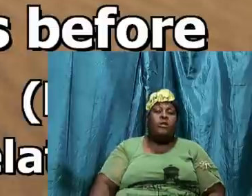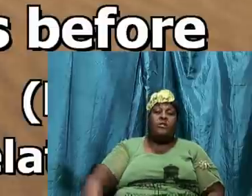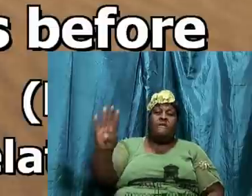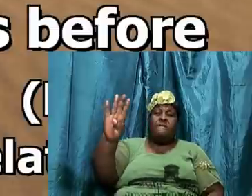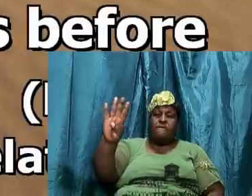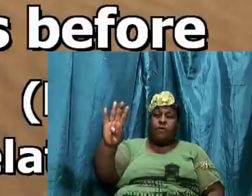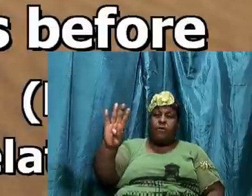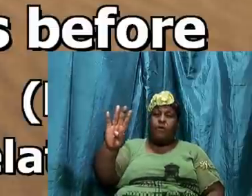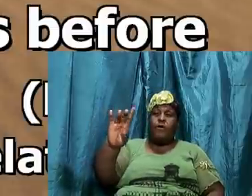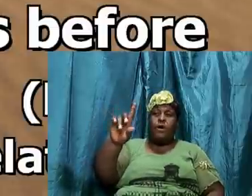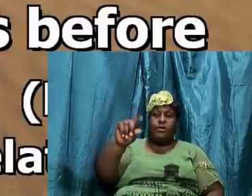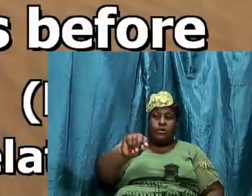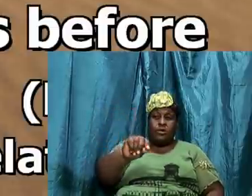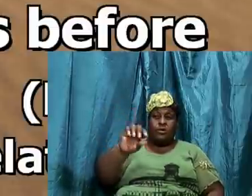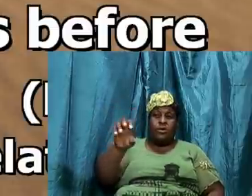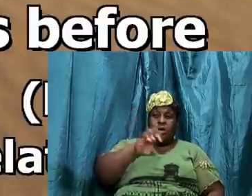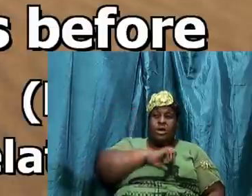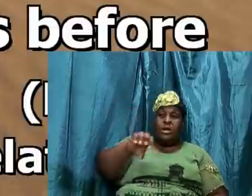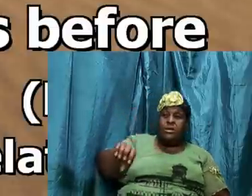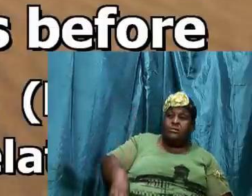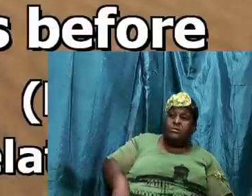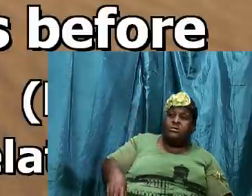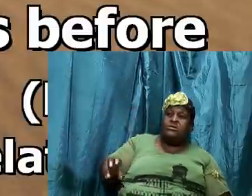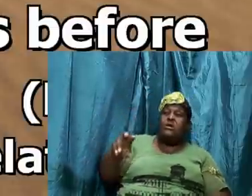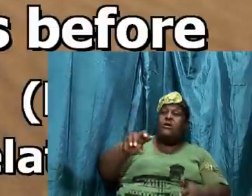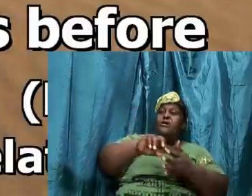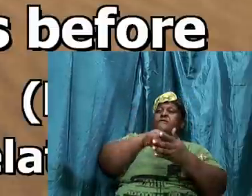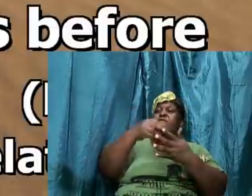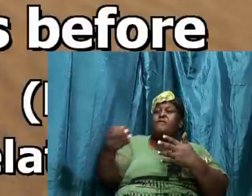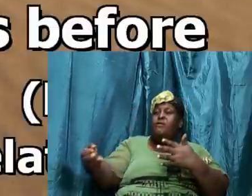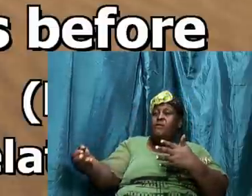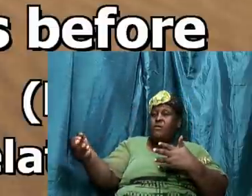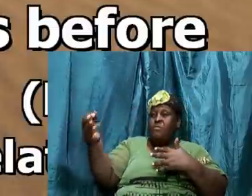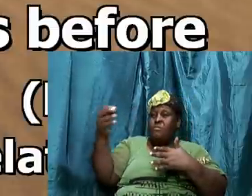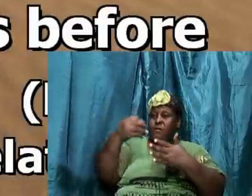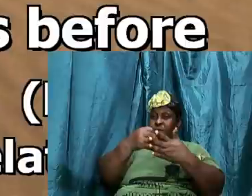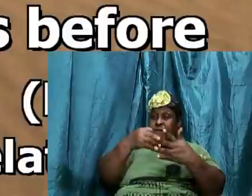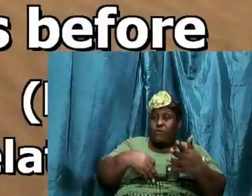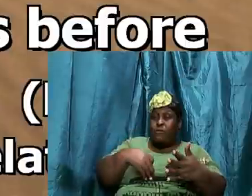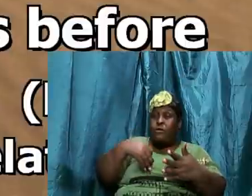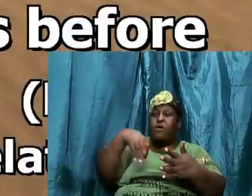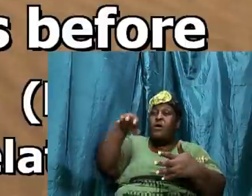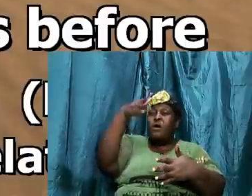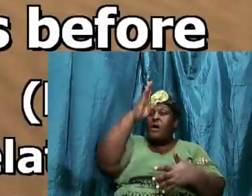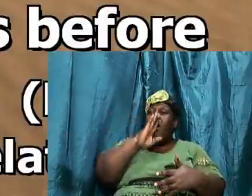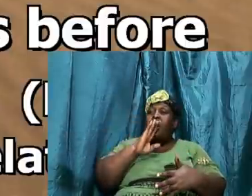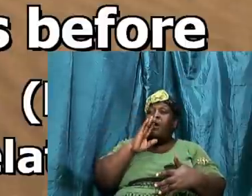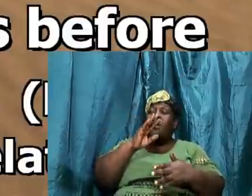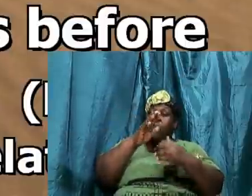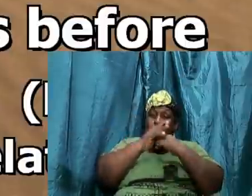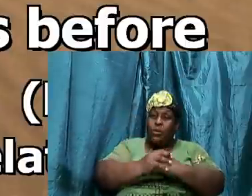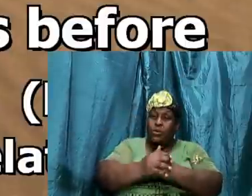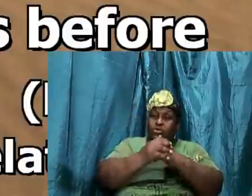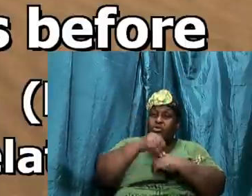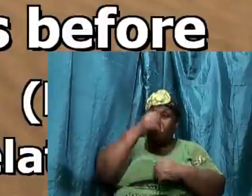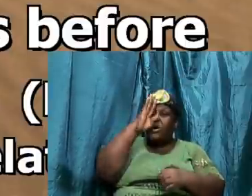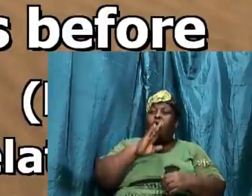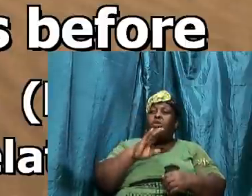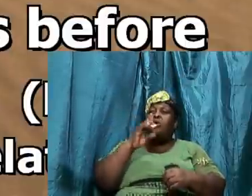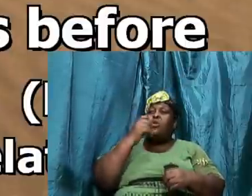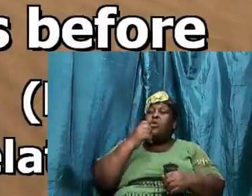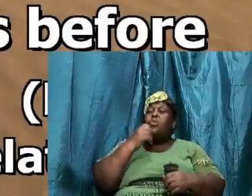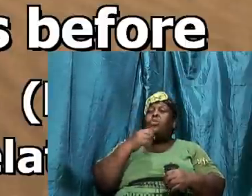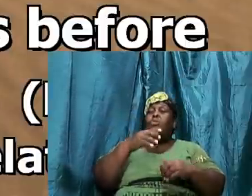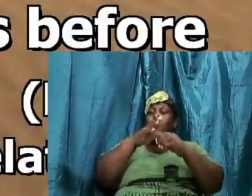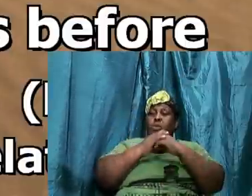the 24 elders fall down before him that sat on the throne and worship him that liveth forever and ever, and cast their